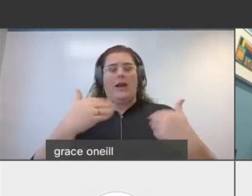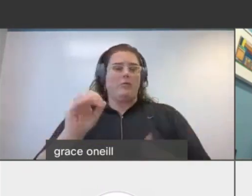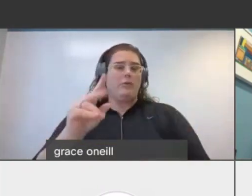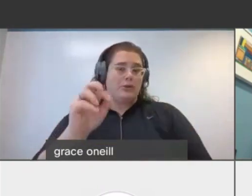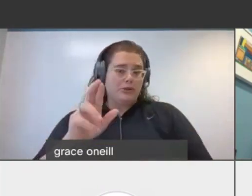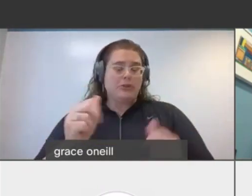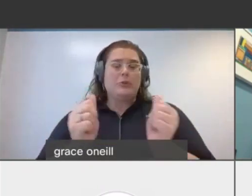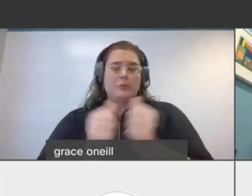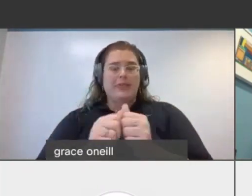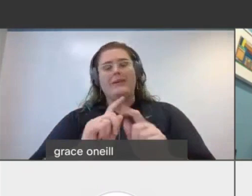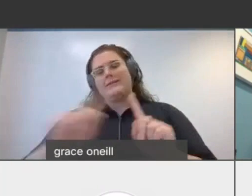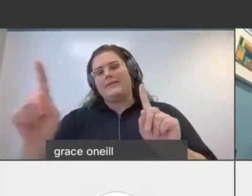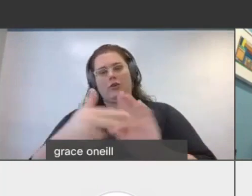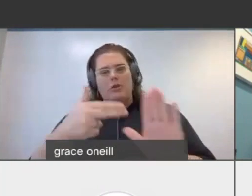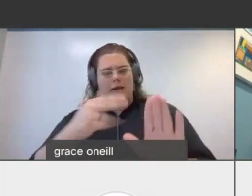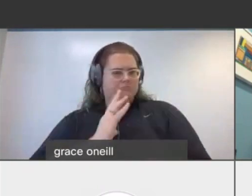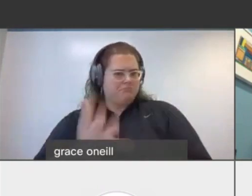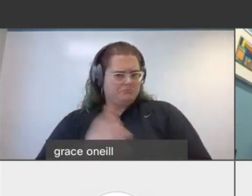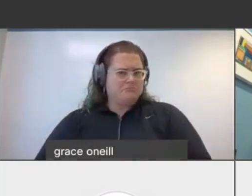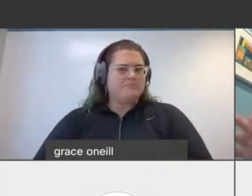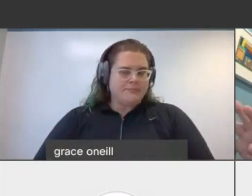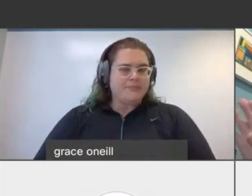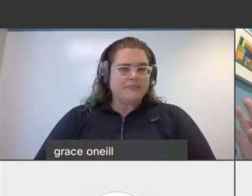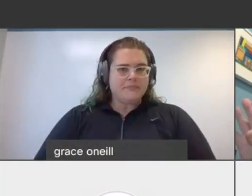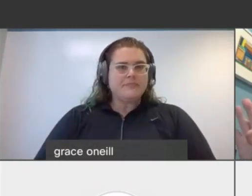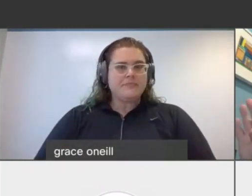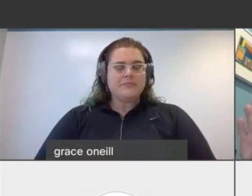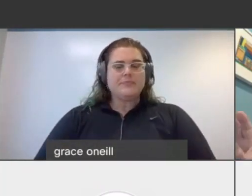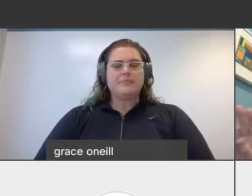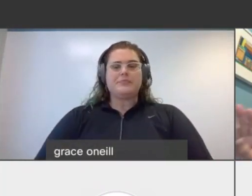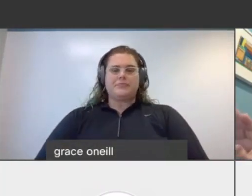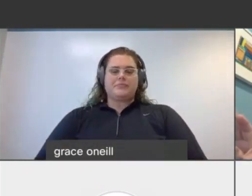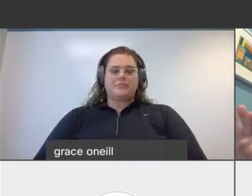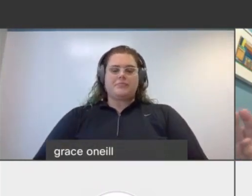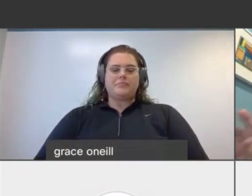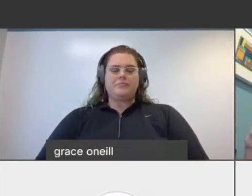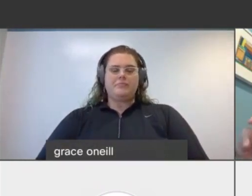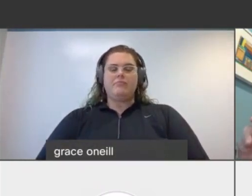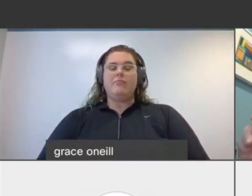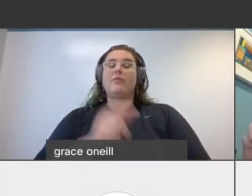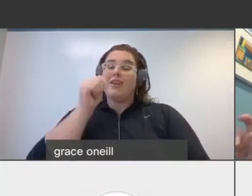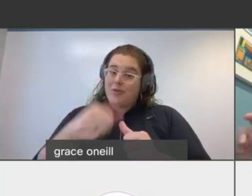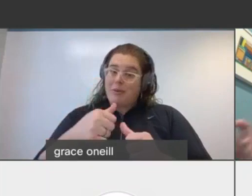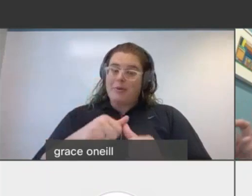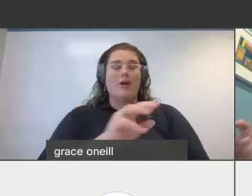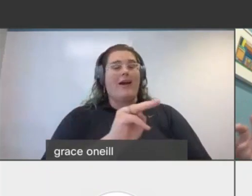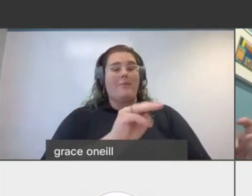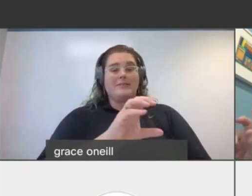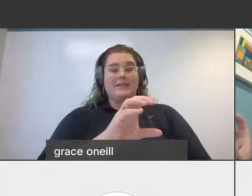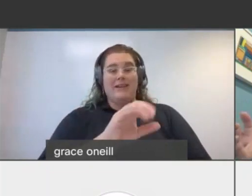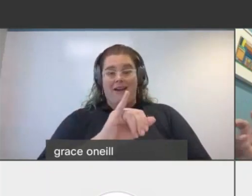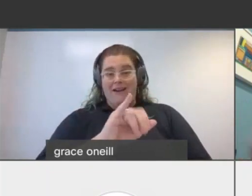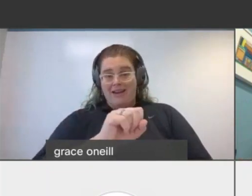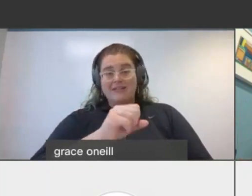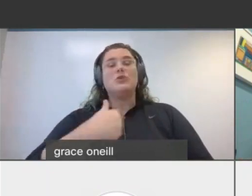Given this update, we are updating Mcis. We'll send out a transmittal as soon as